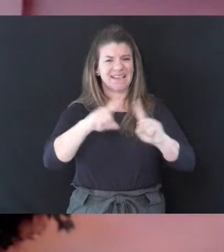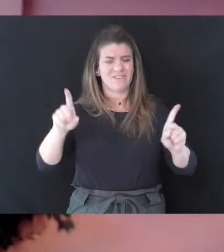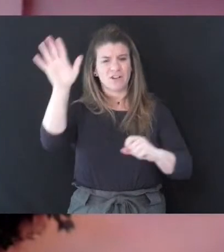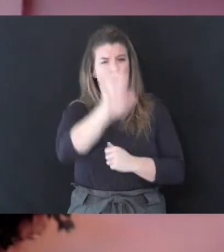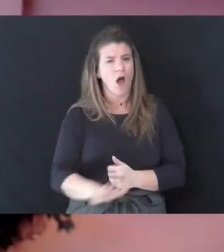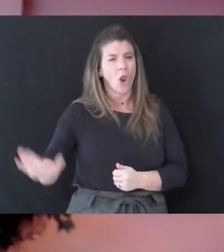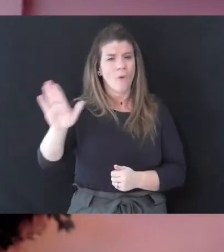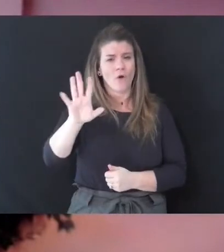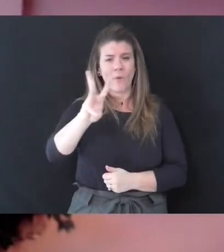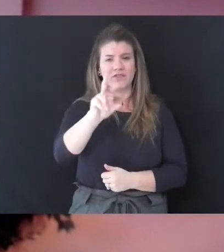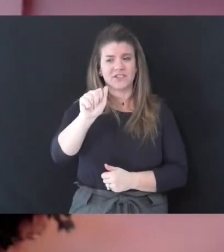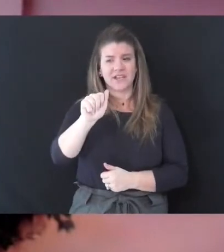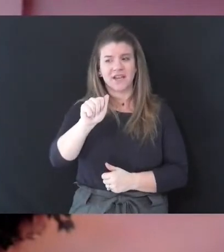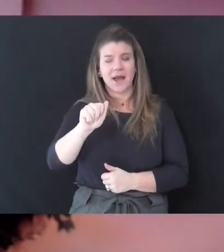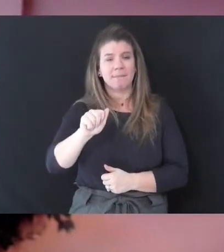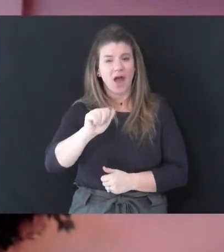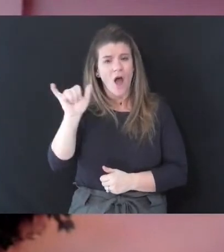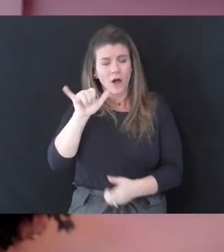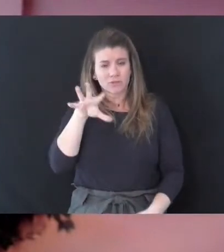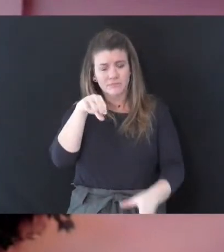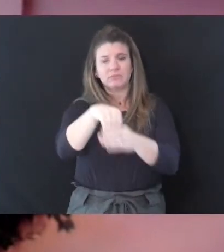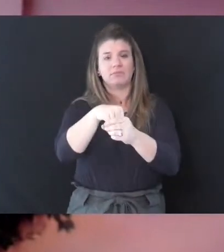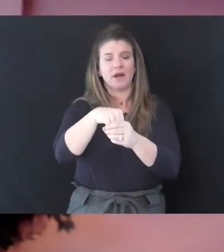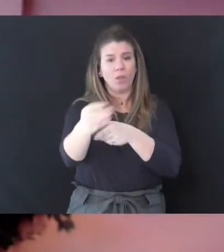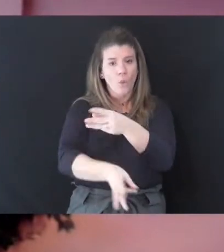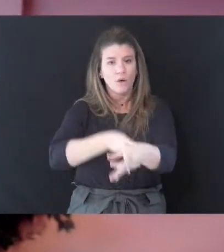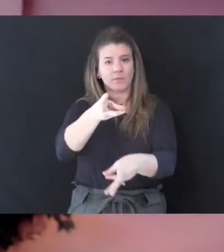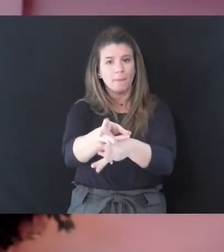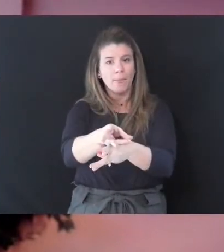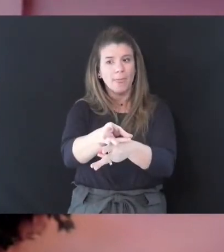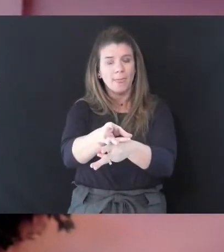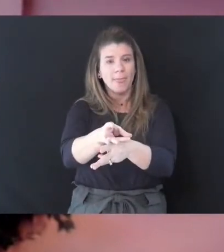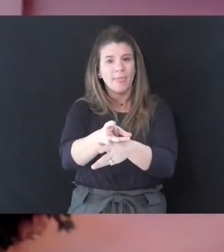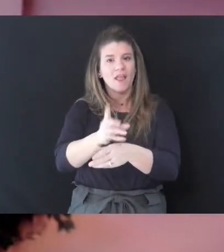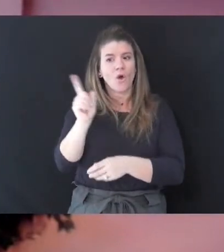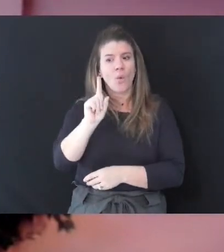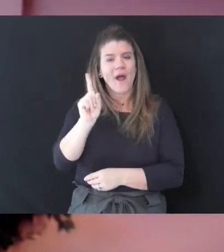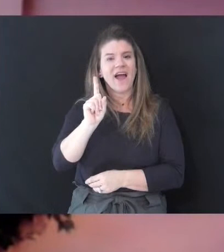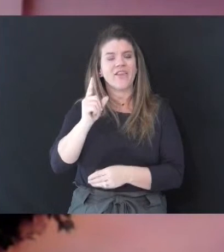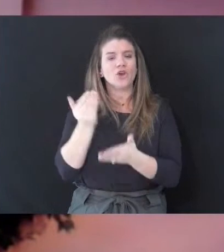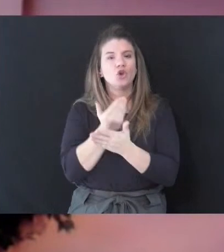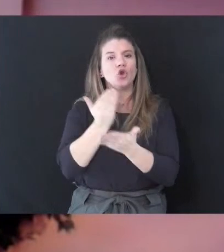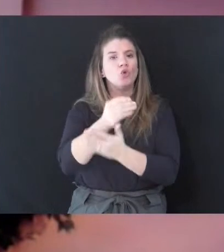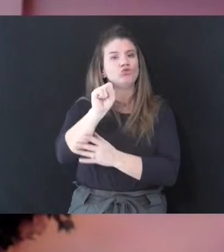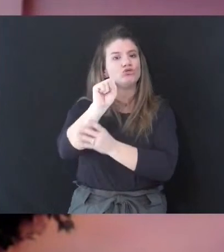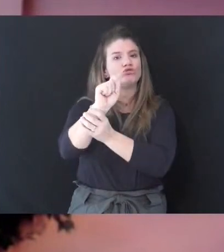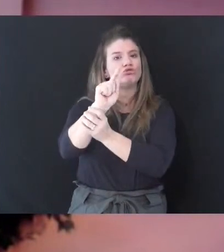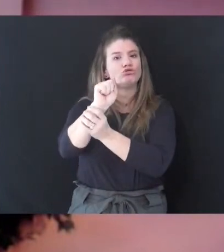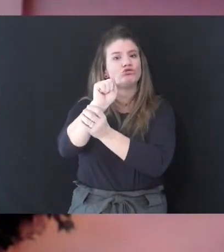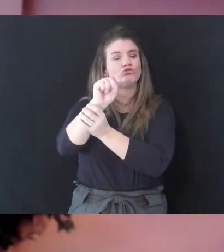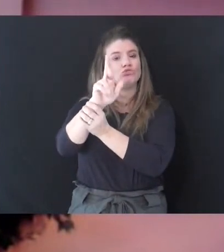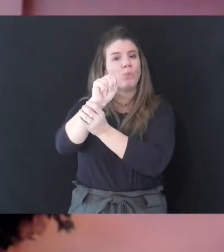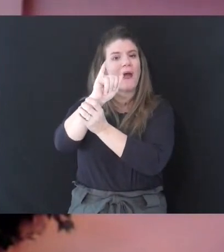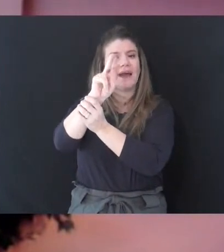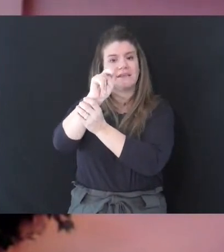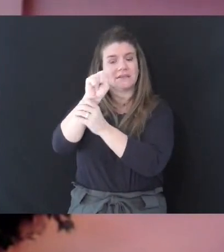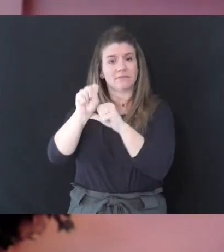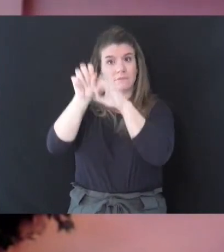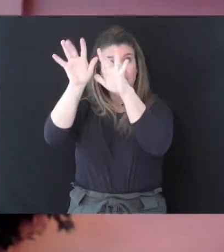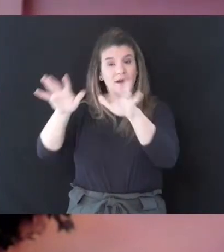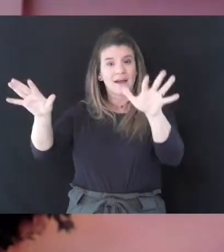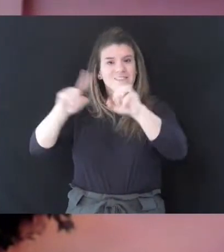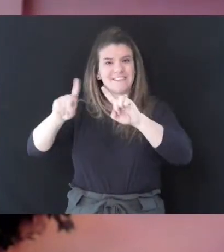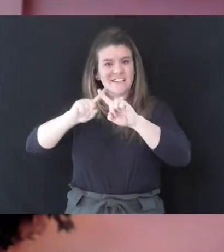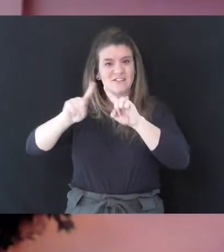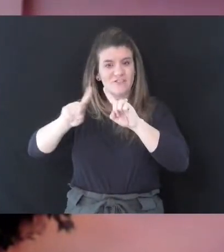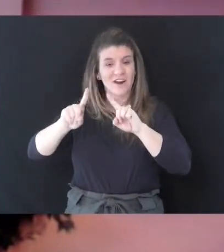a difference in parts of the world where there are the mutant virus strains as well. In Israel, which has the